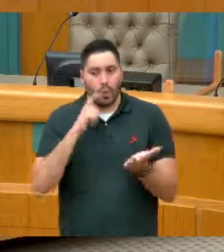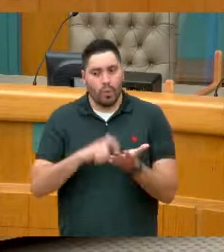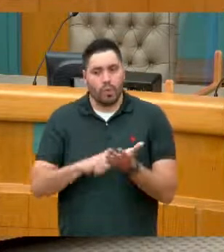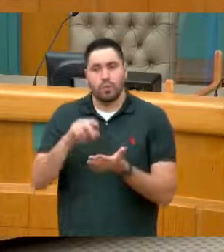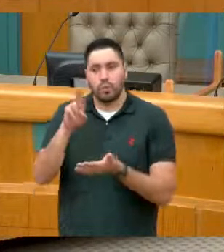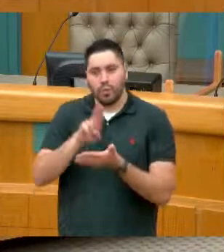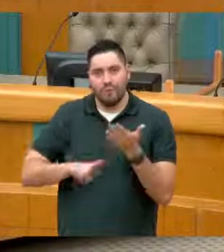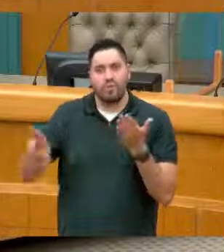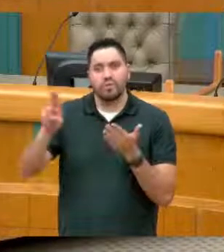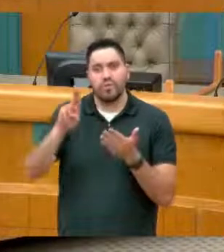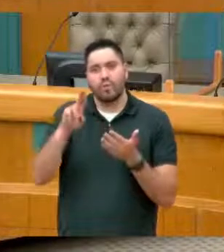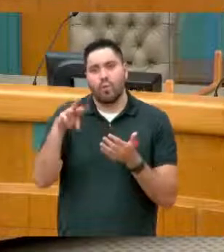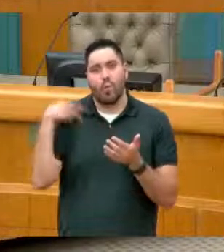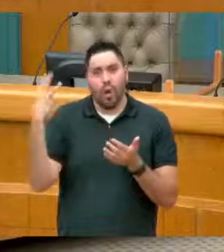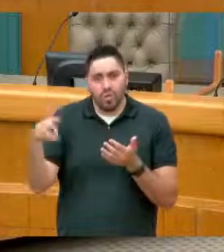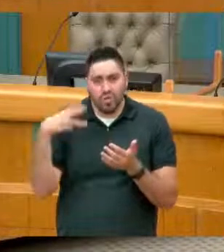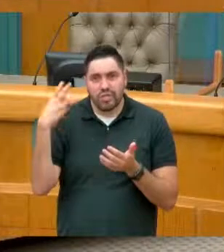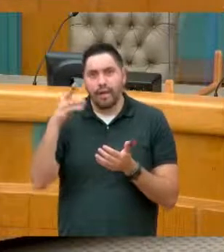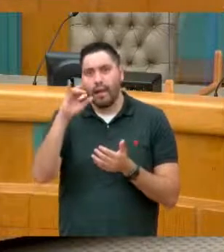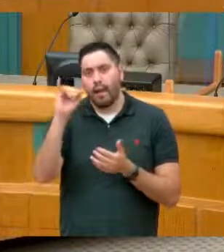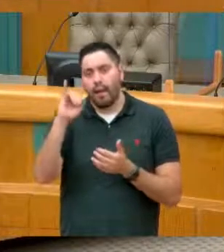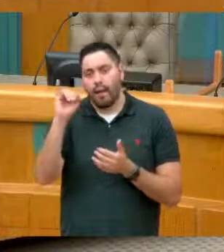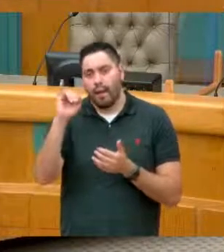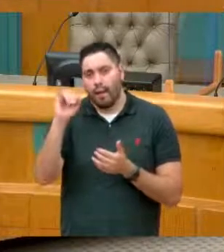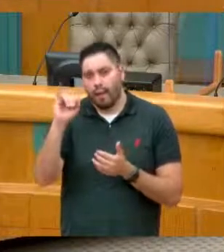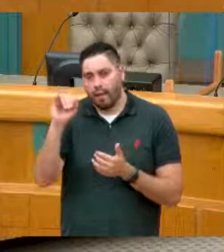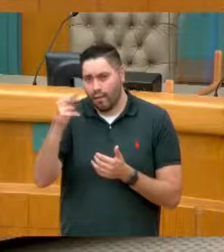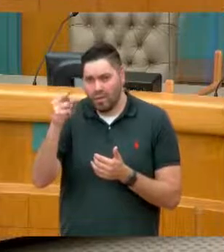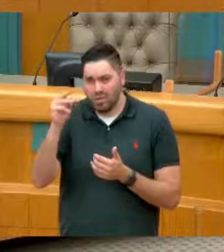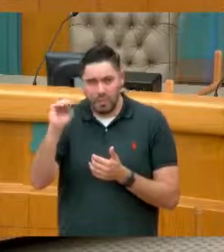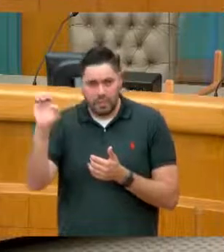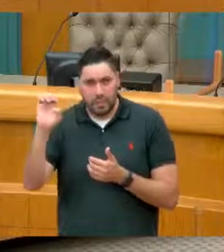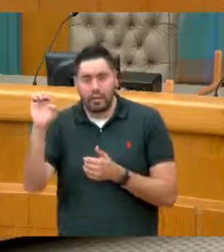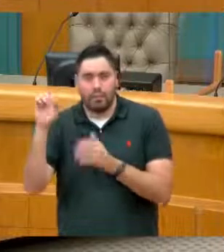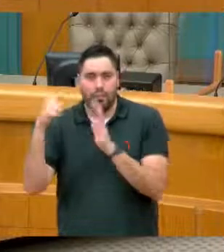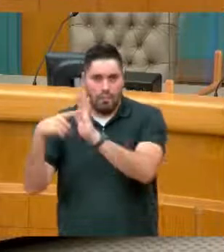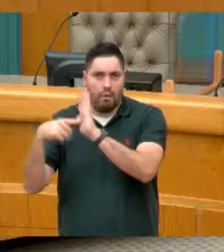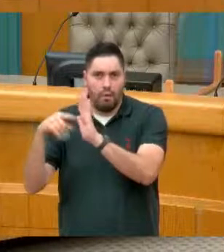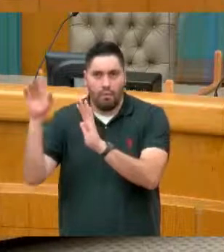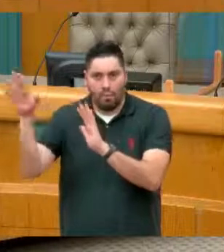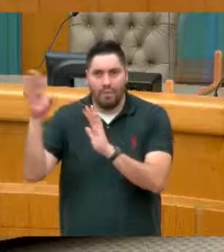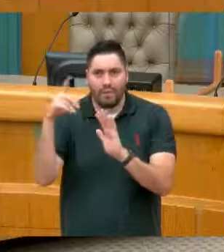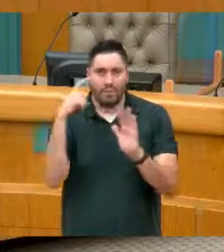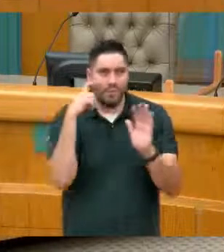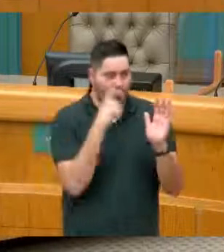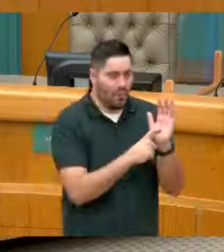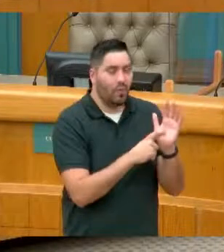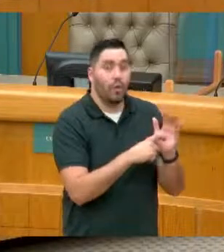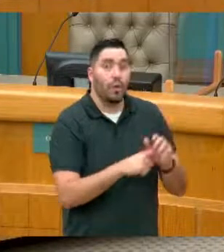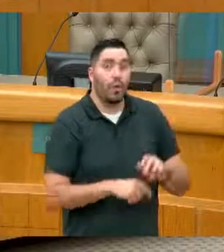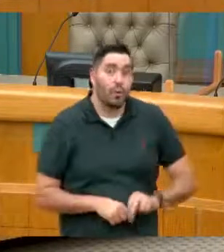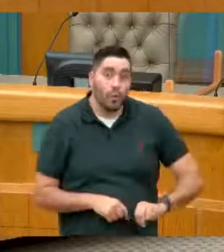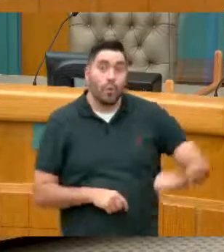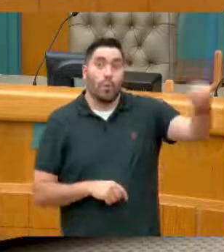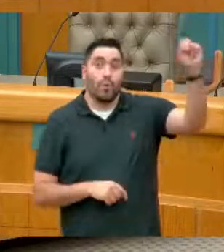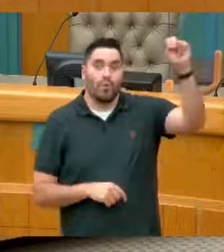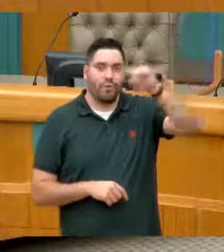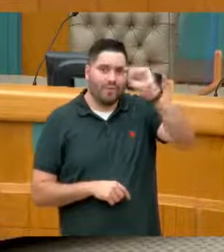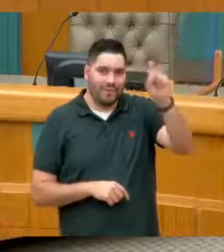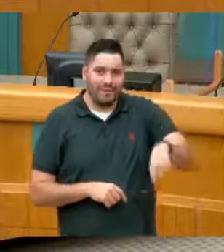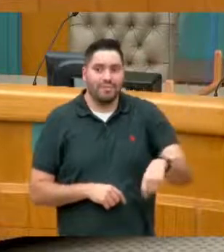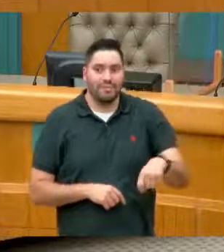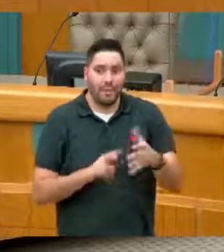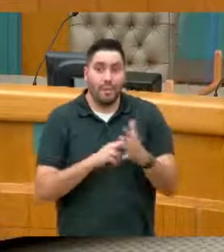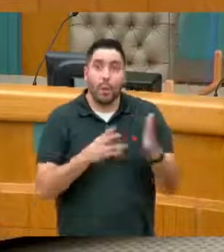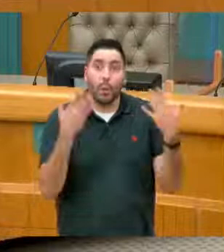is spiking? Well, I think it seems pretty obvious that as the weather cools down, there's a